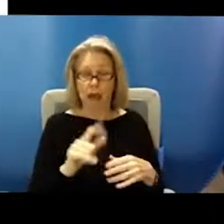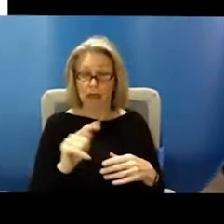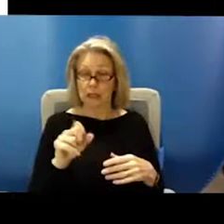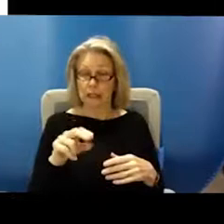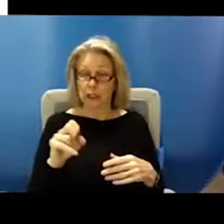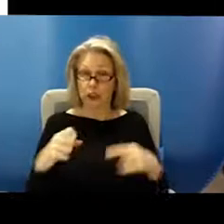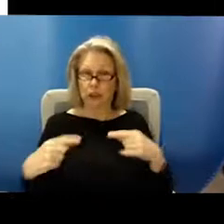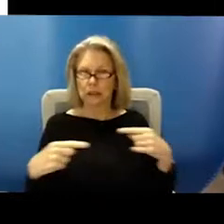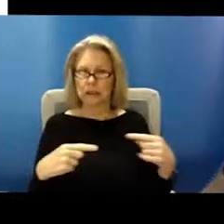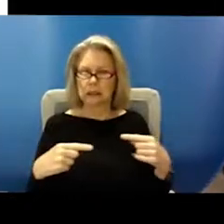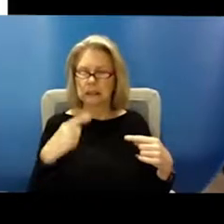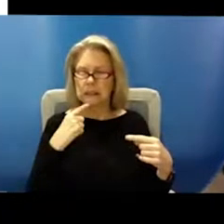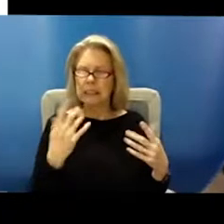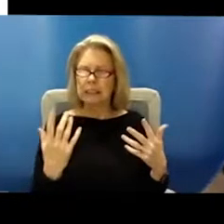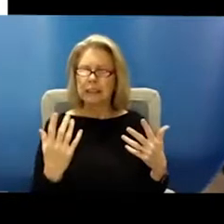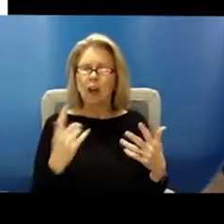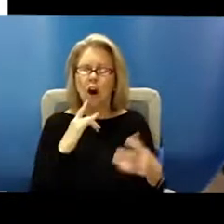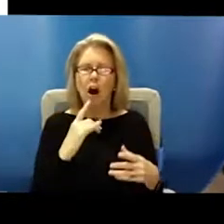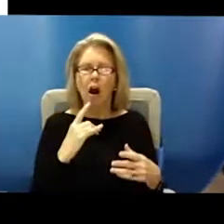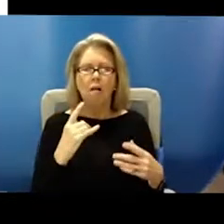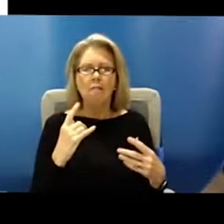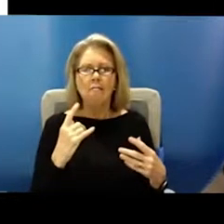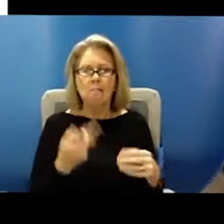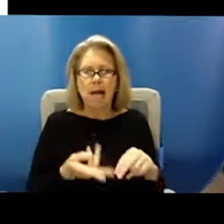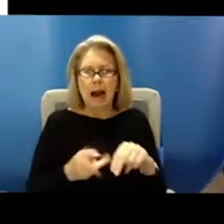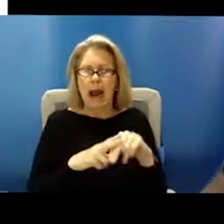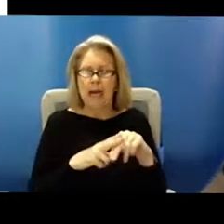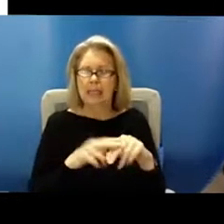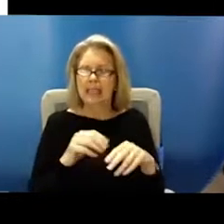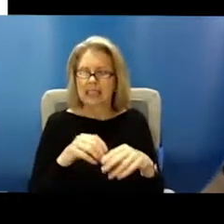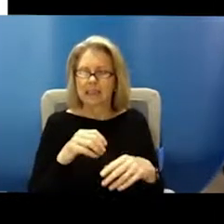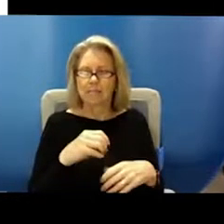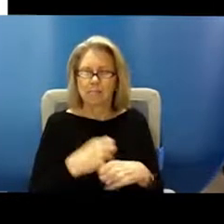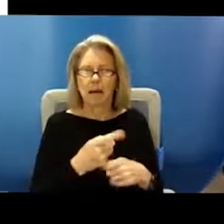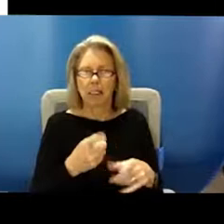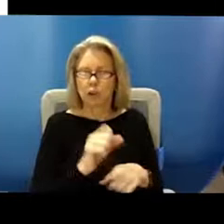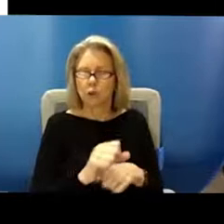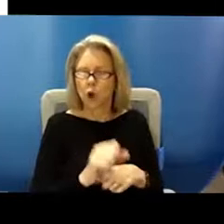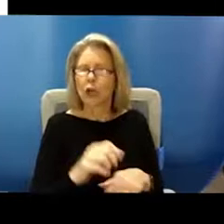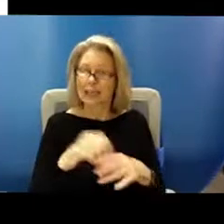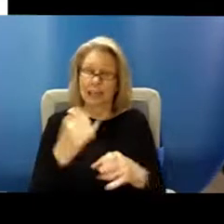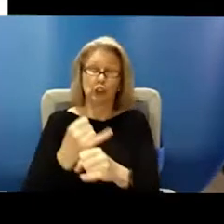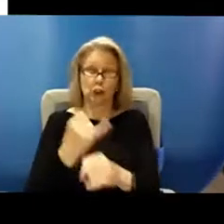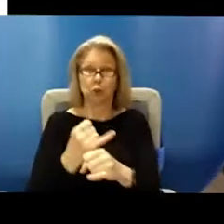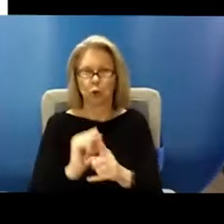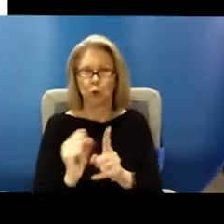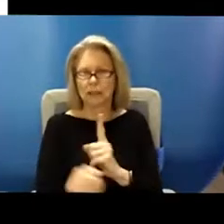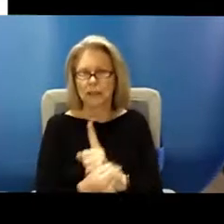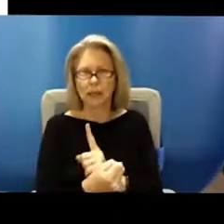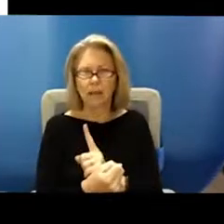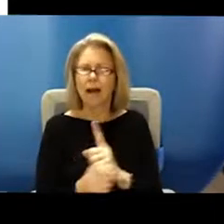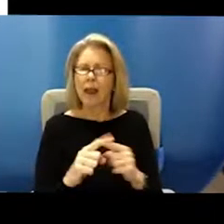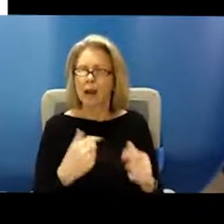that these tensions are constantly kind of in the fray of making work in an